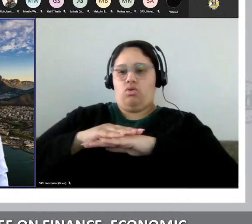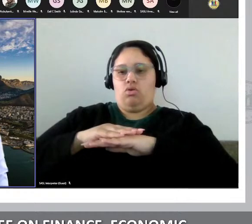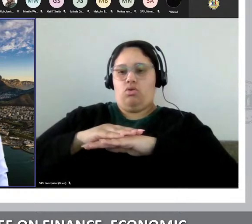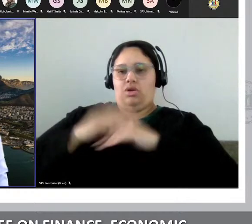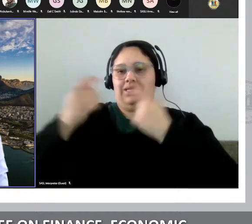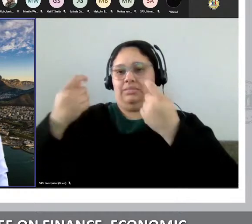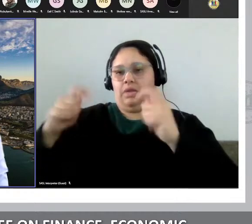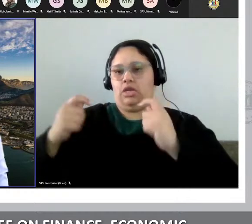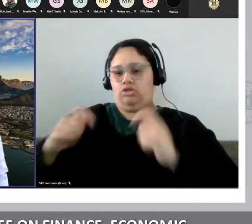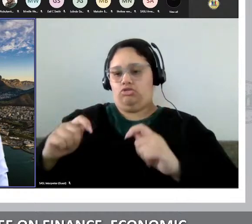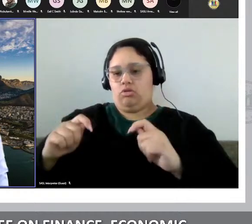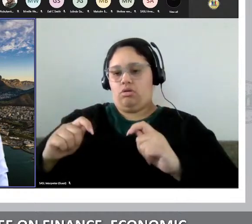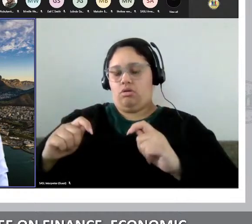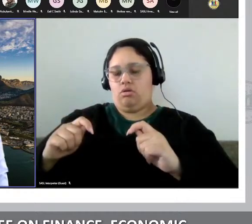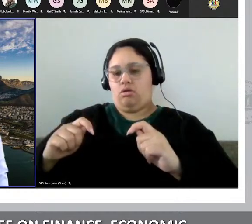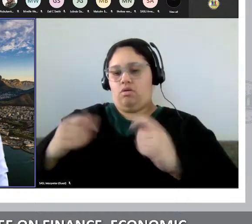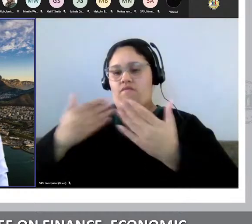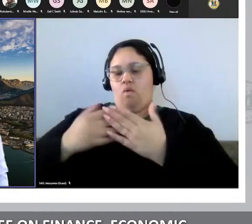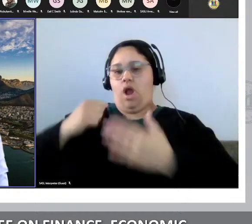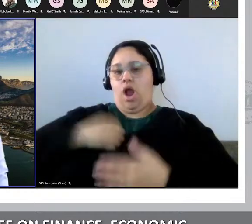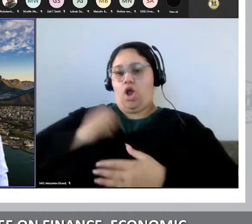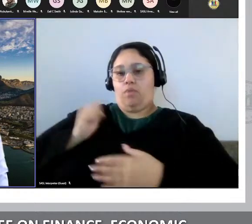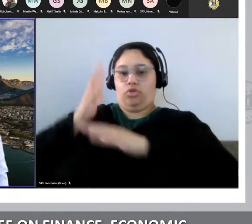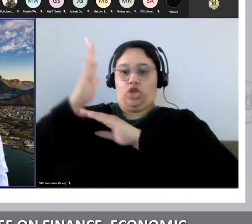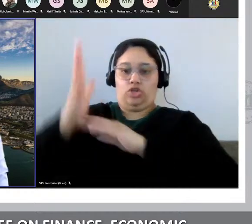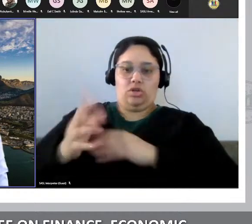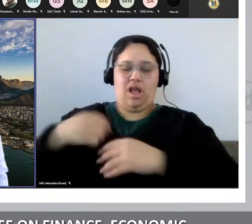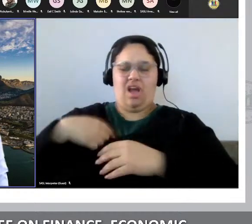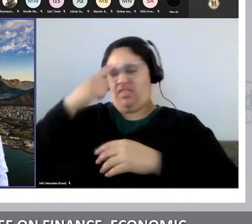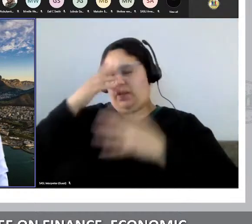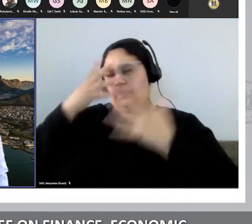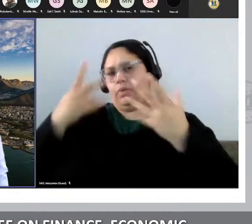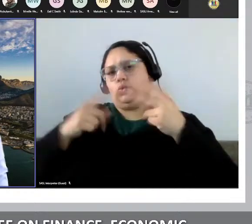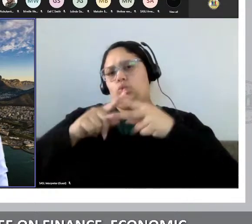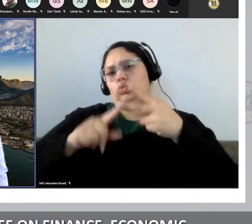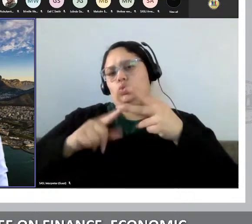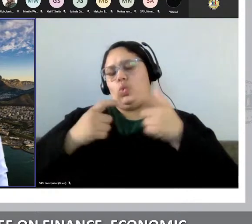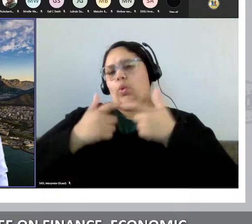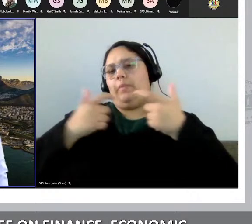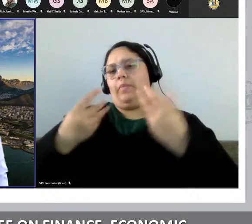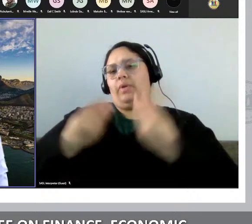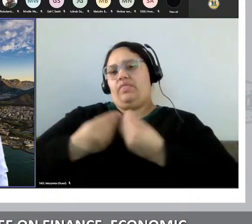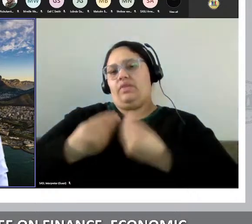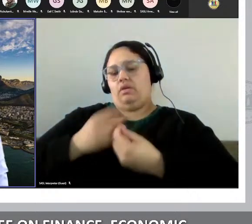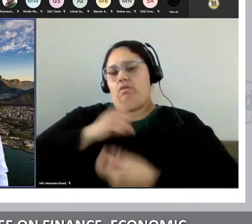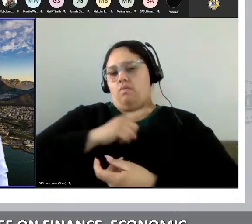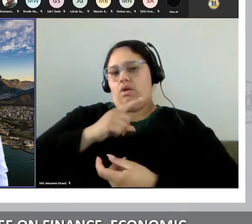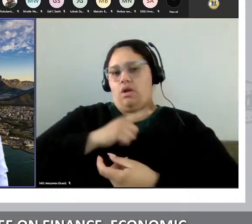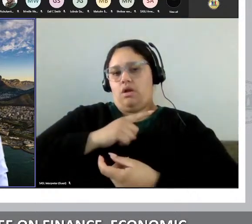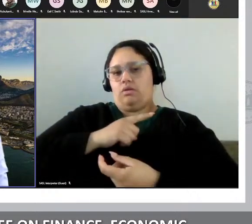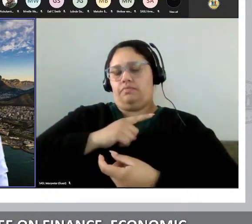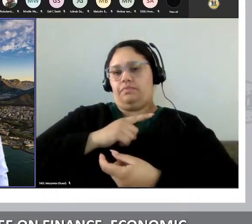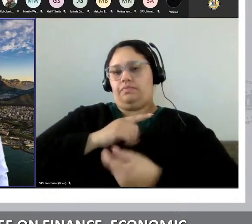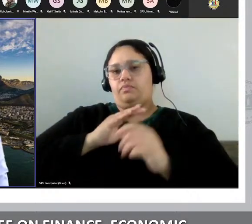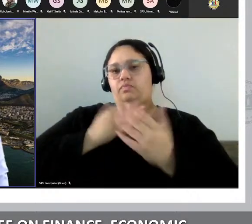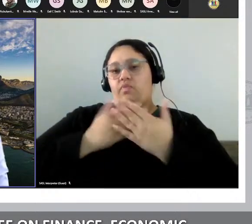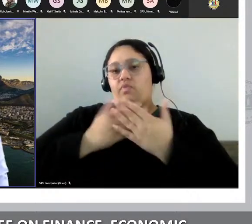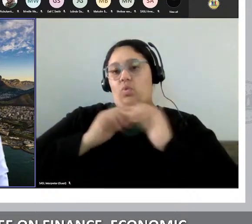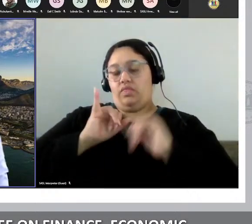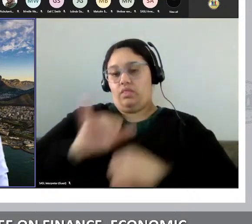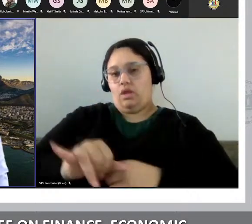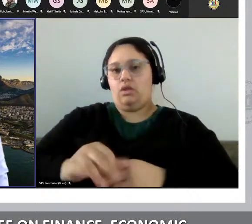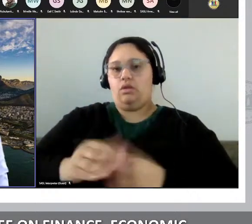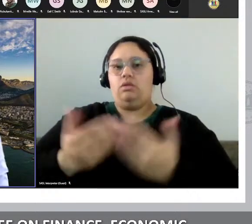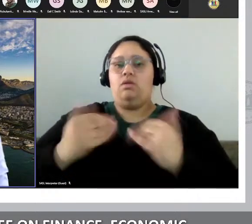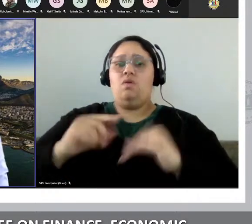on the expenditures relative to our projections. I think those were the two major items in that